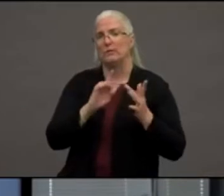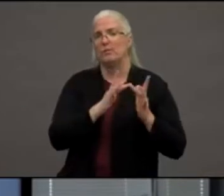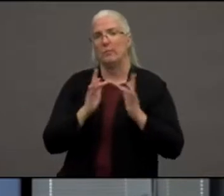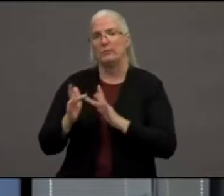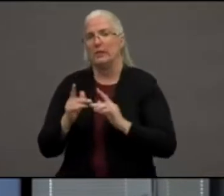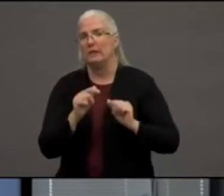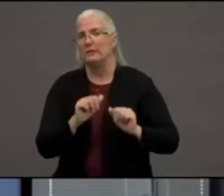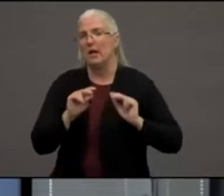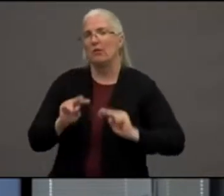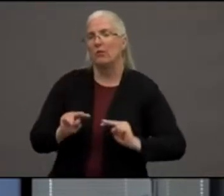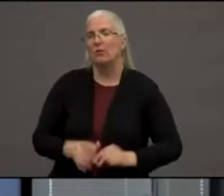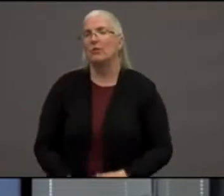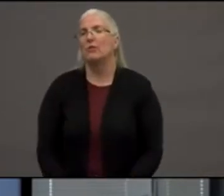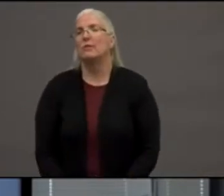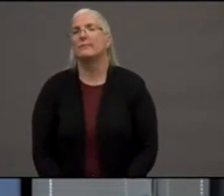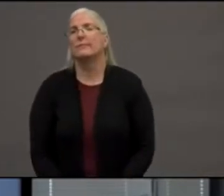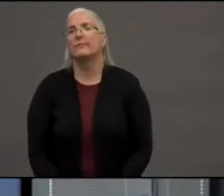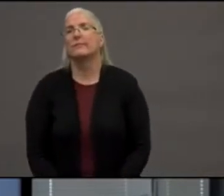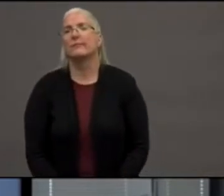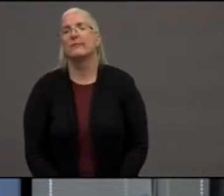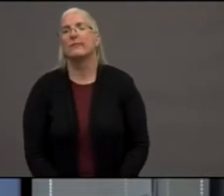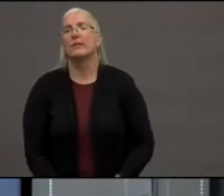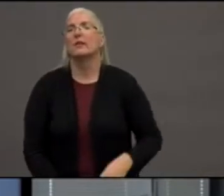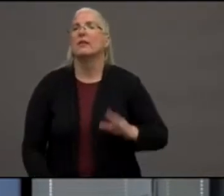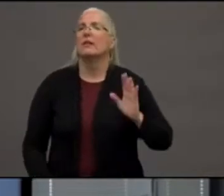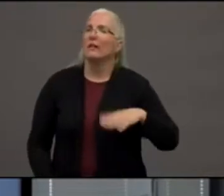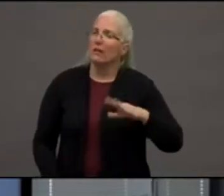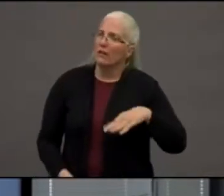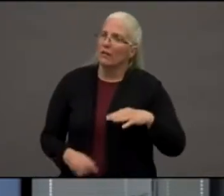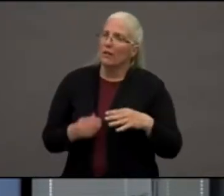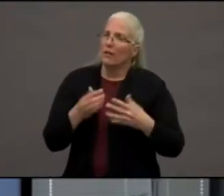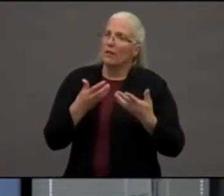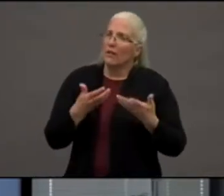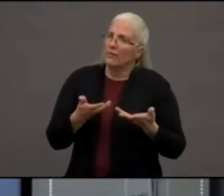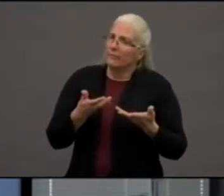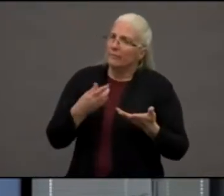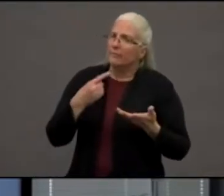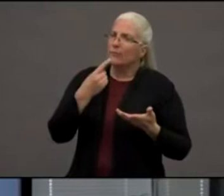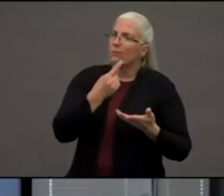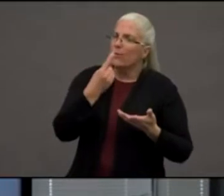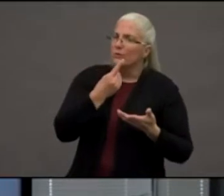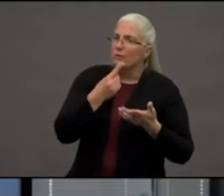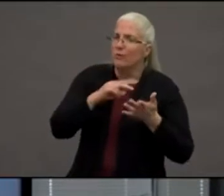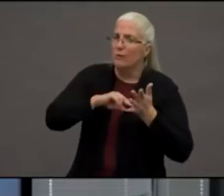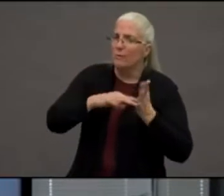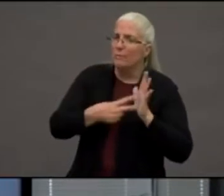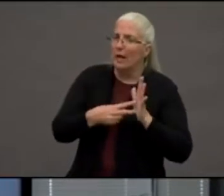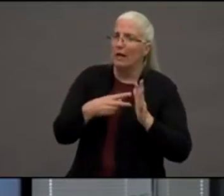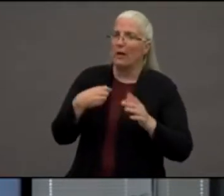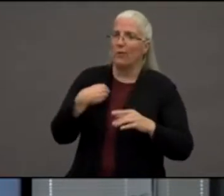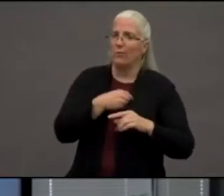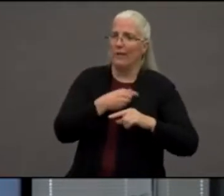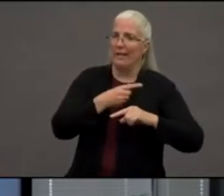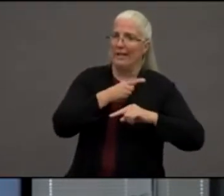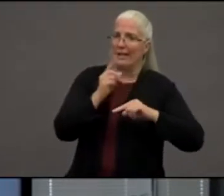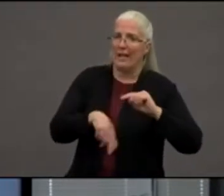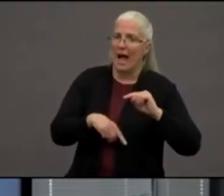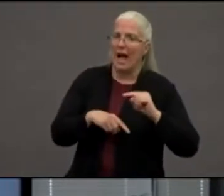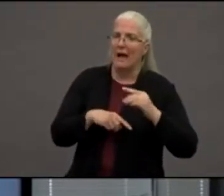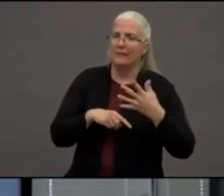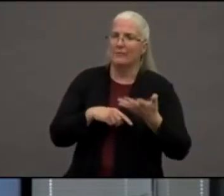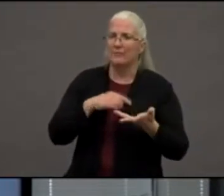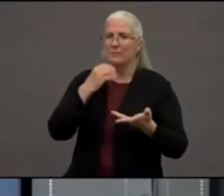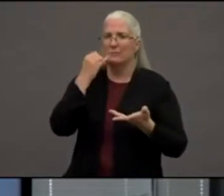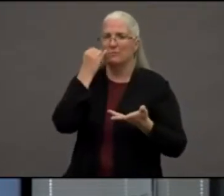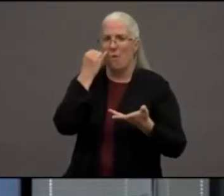state says, okay, you can reopen indoors, you just can't open up for business as normal. You have to go through Correct. And fill out the paperwork